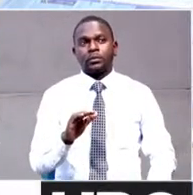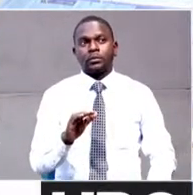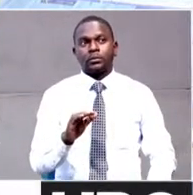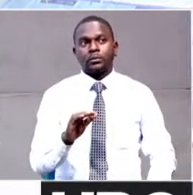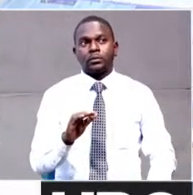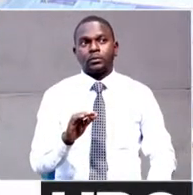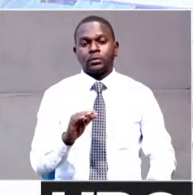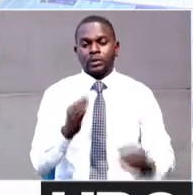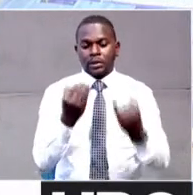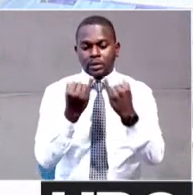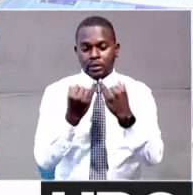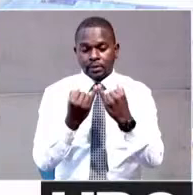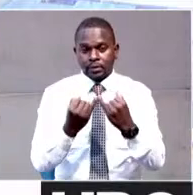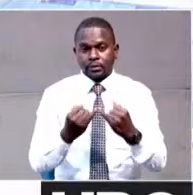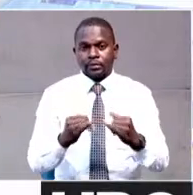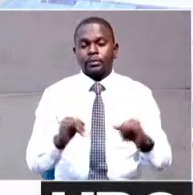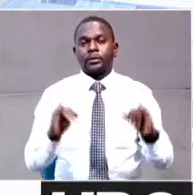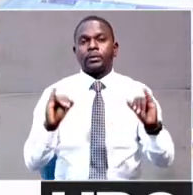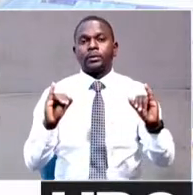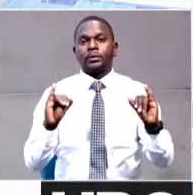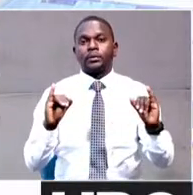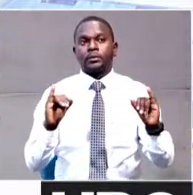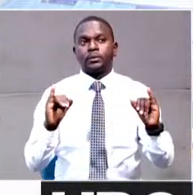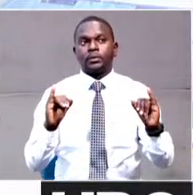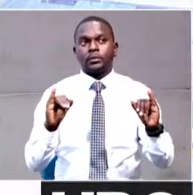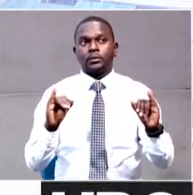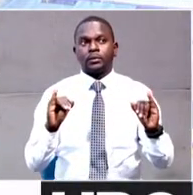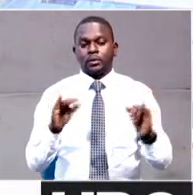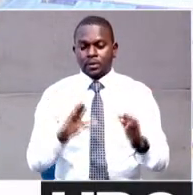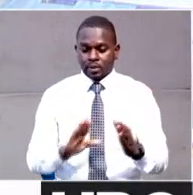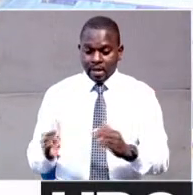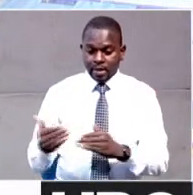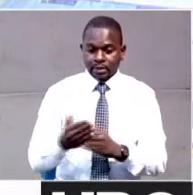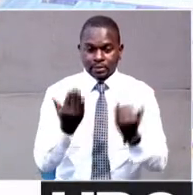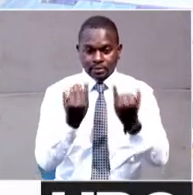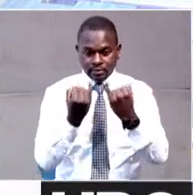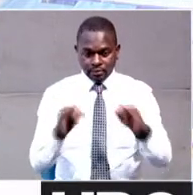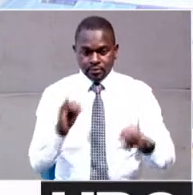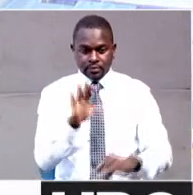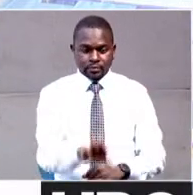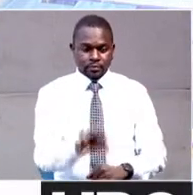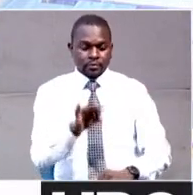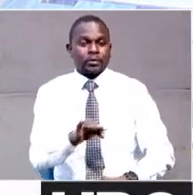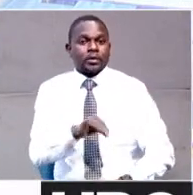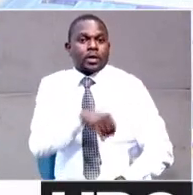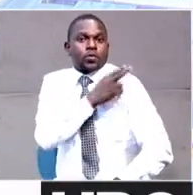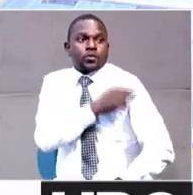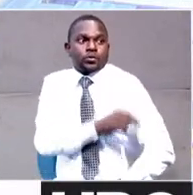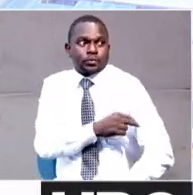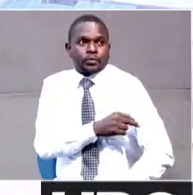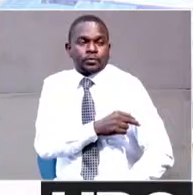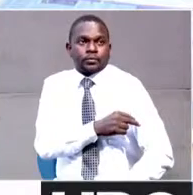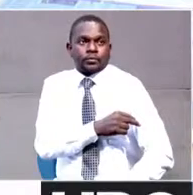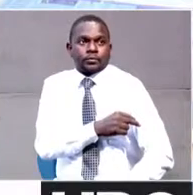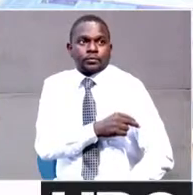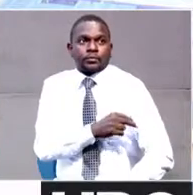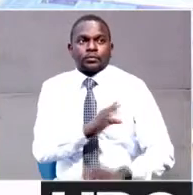and independent and access to independent and choice medication